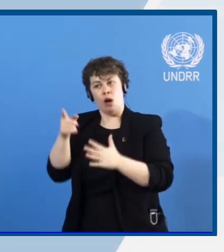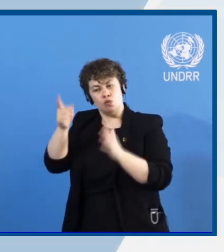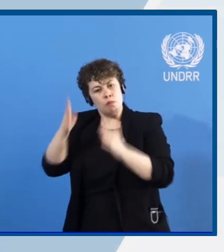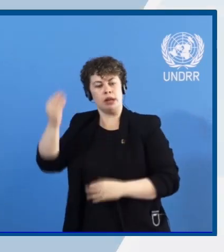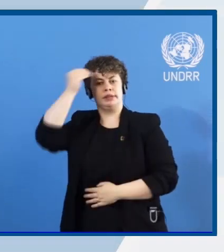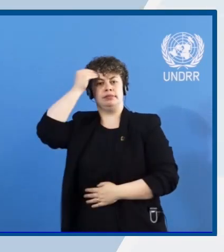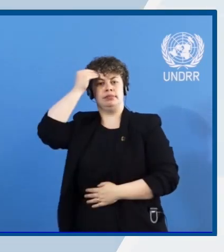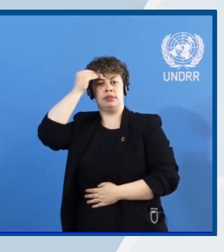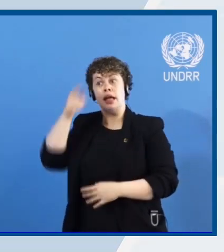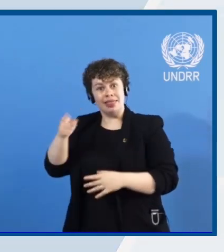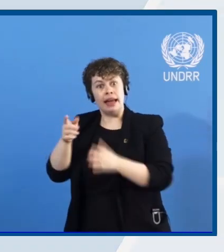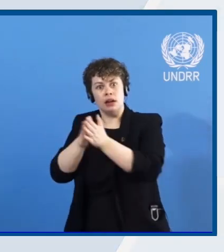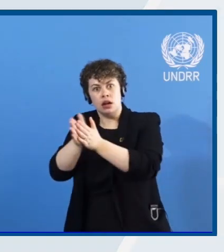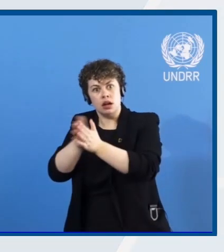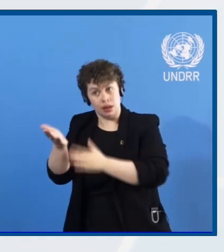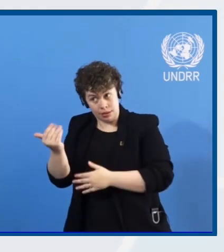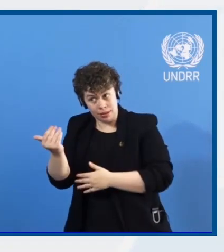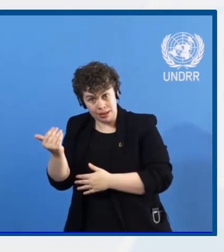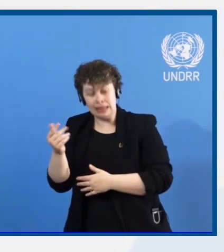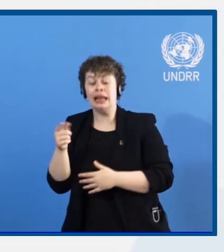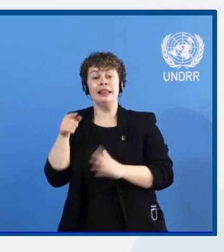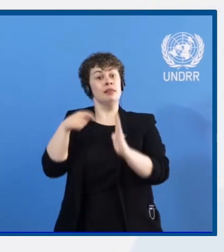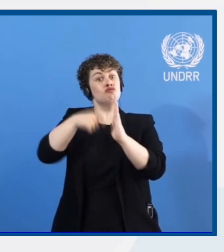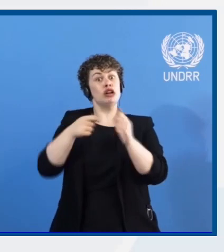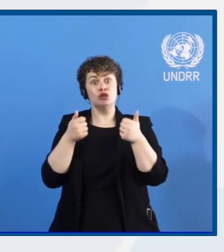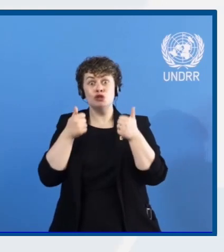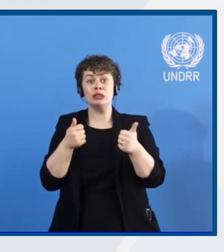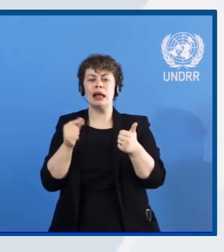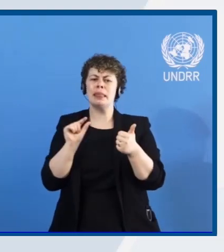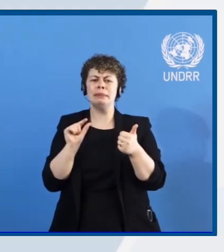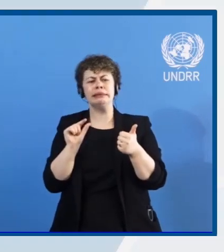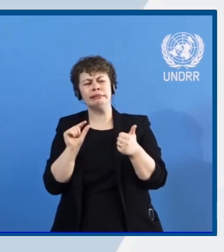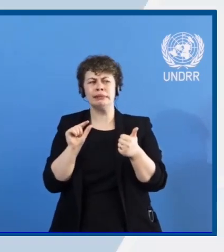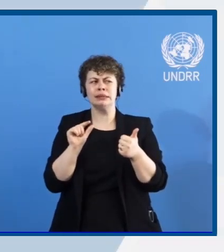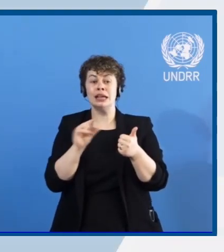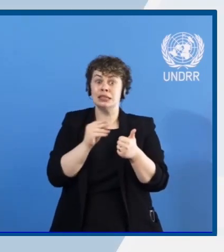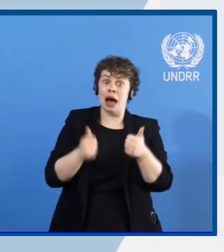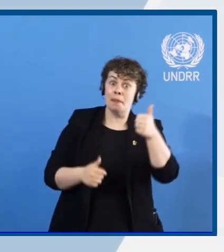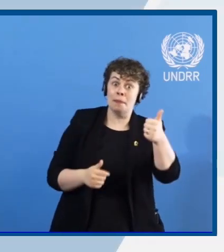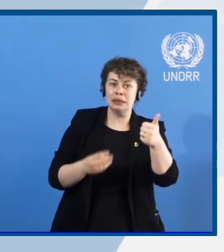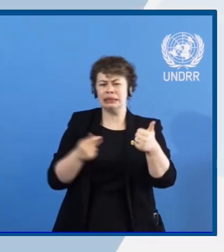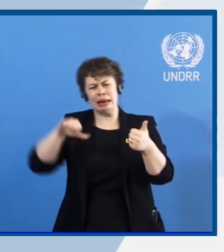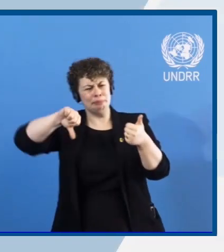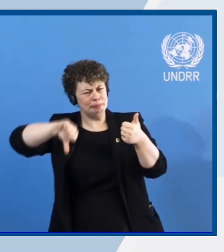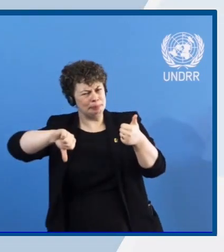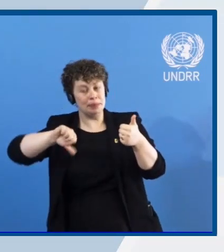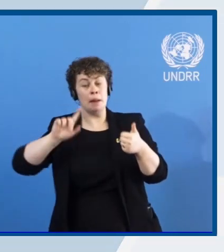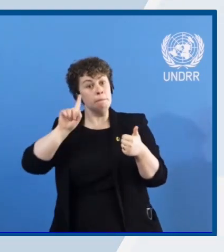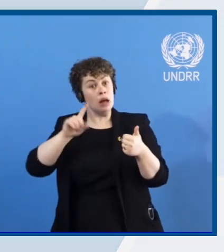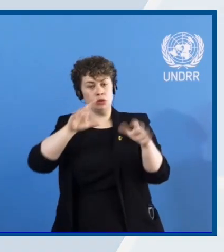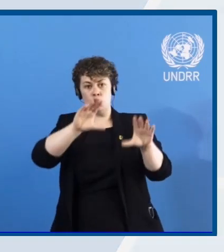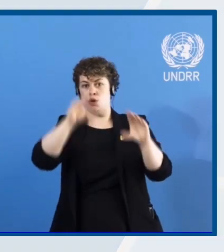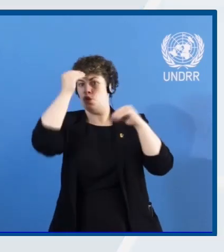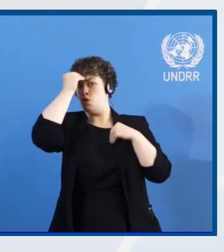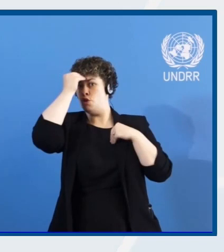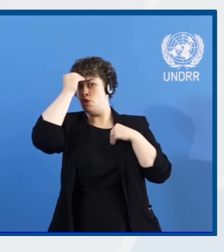We had some issues with that particular project, but there are aspects of that project that has